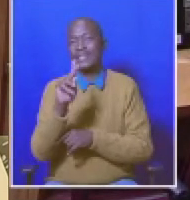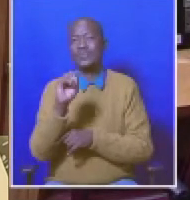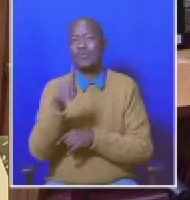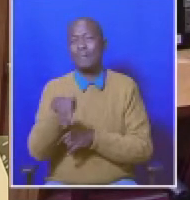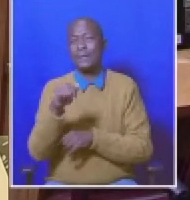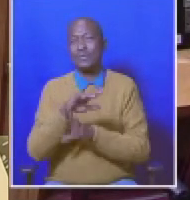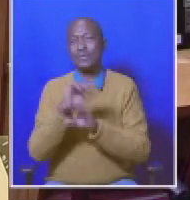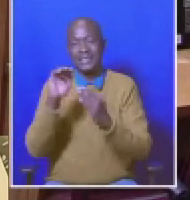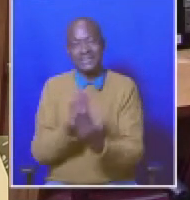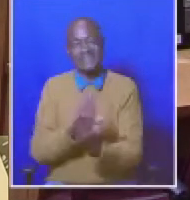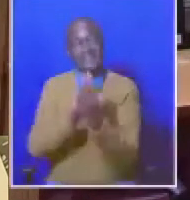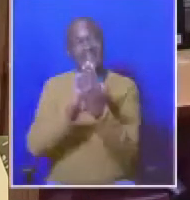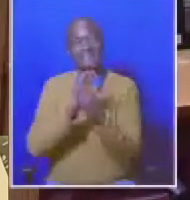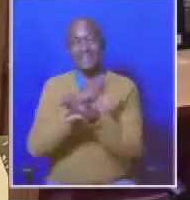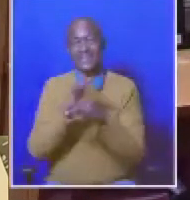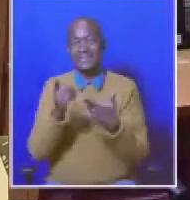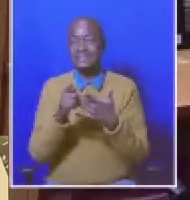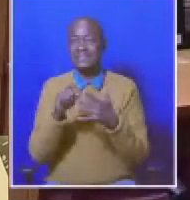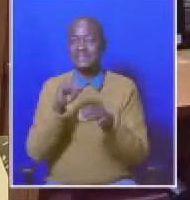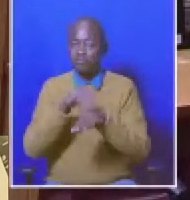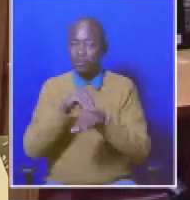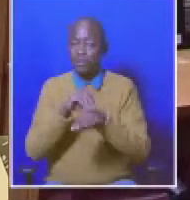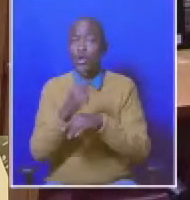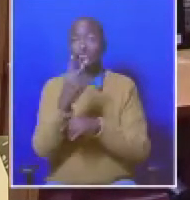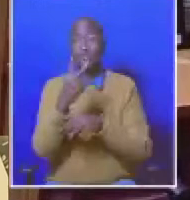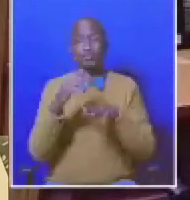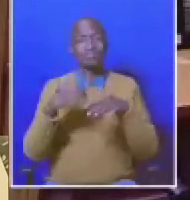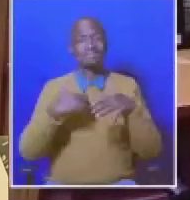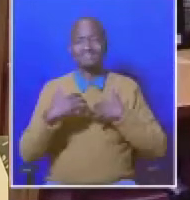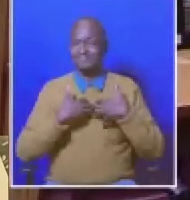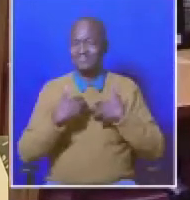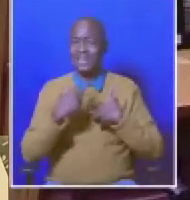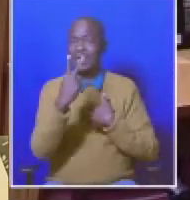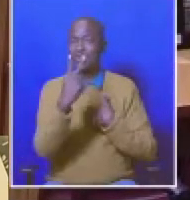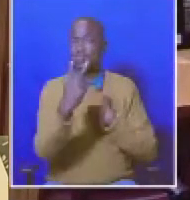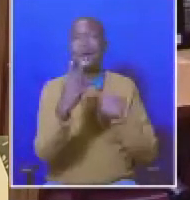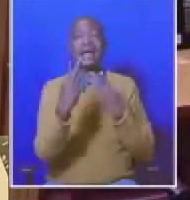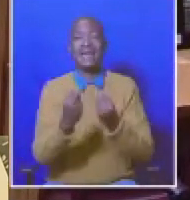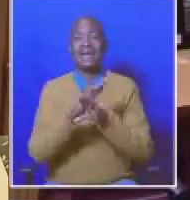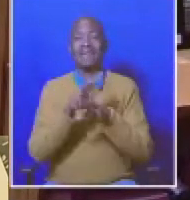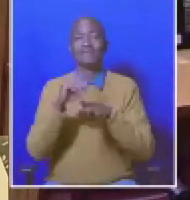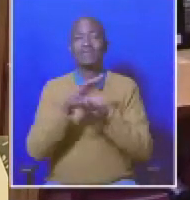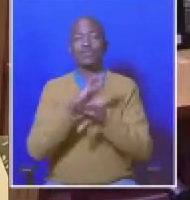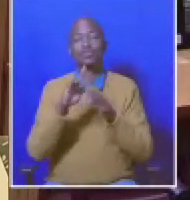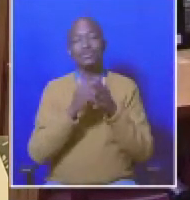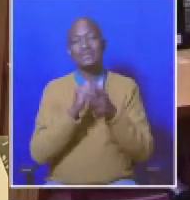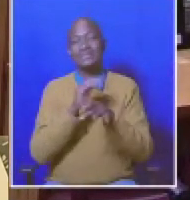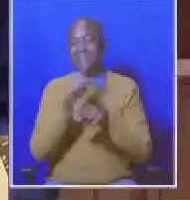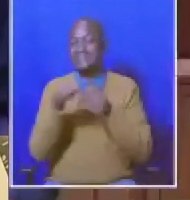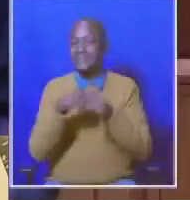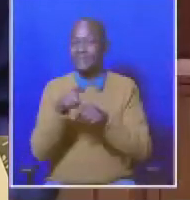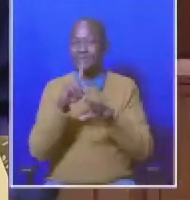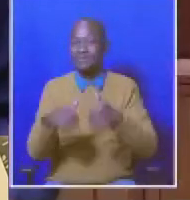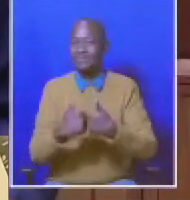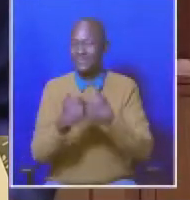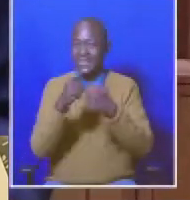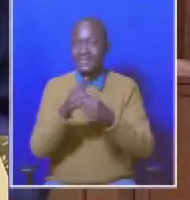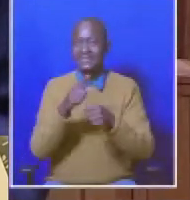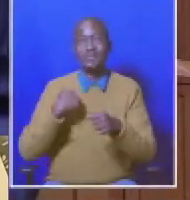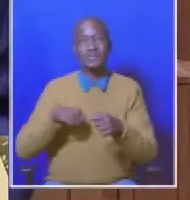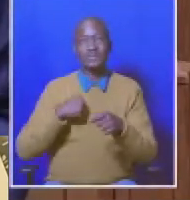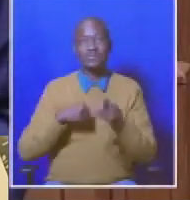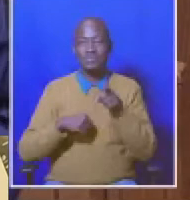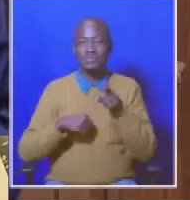problem. The two most serious worries that I have, not disregarding the challenges faced by Kopanong, is